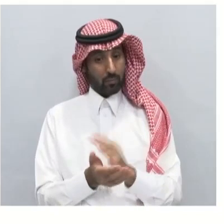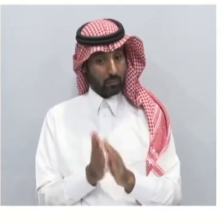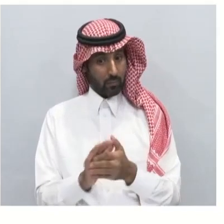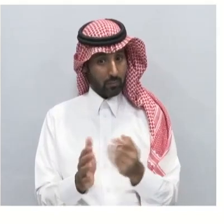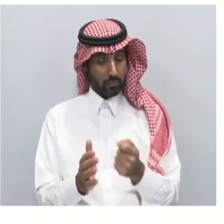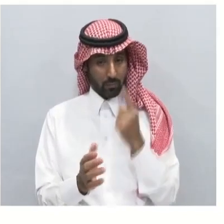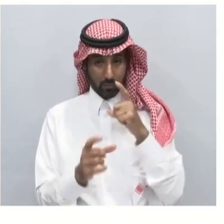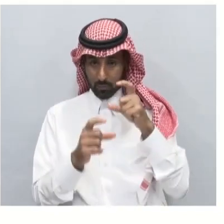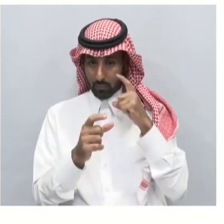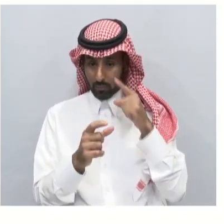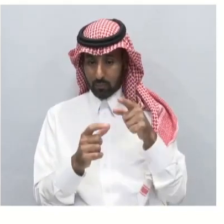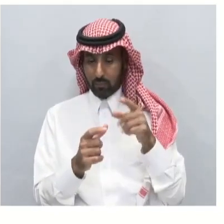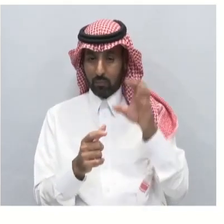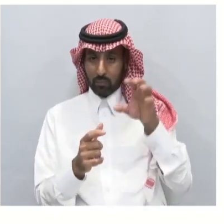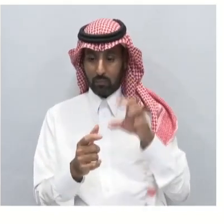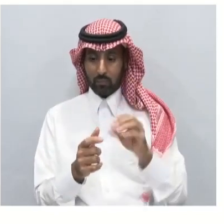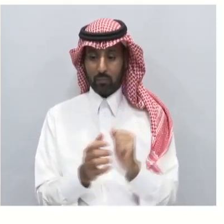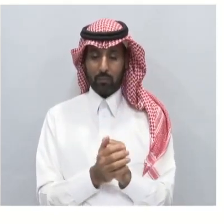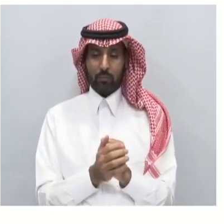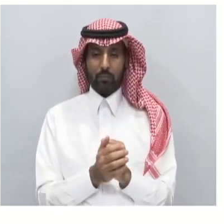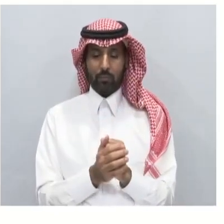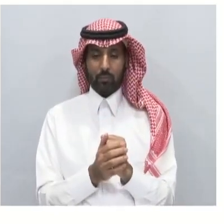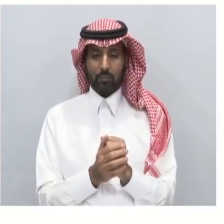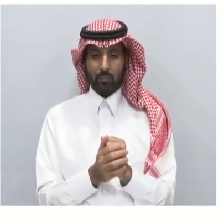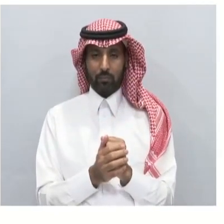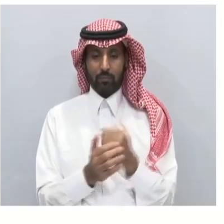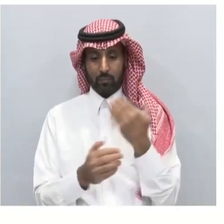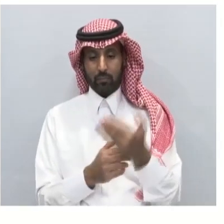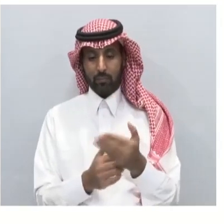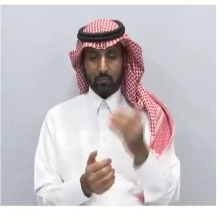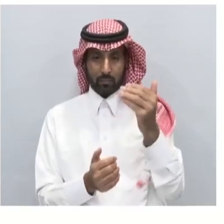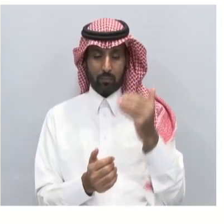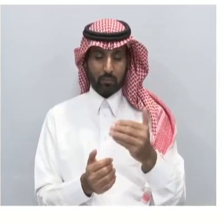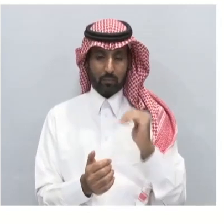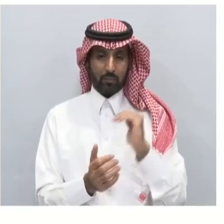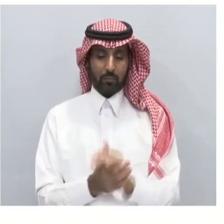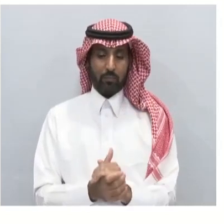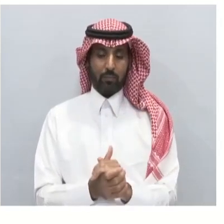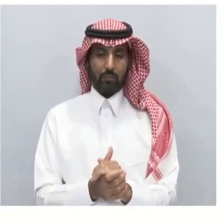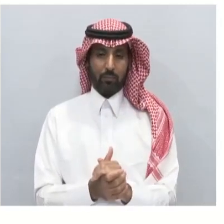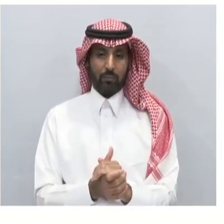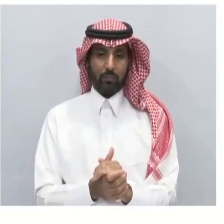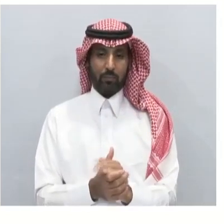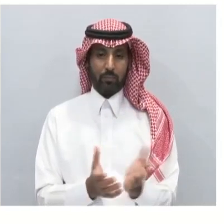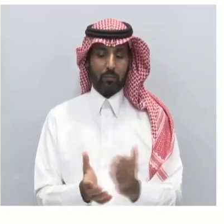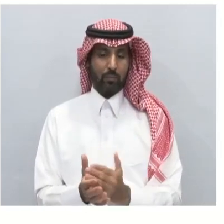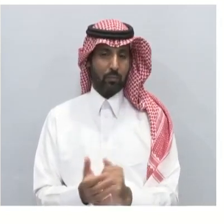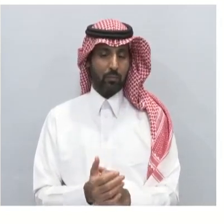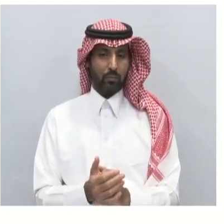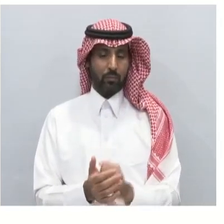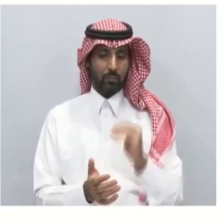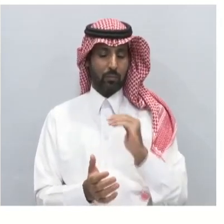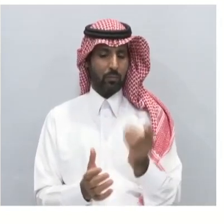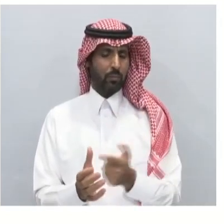homework, please pause the video and do it. I will just go through the answers, okay? So the